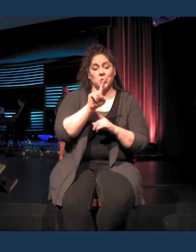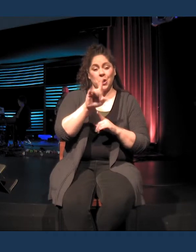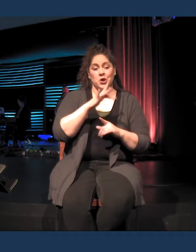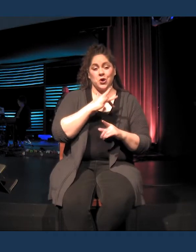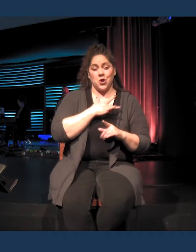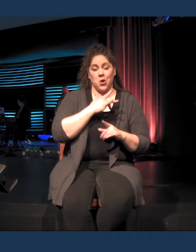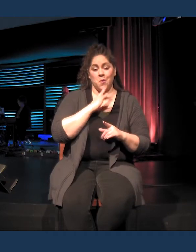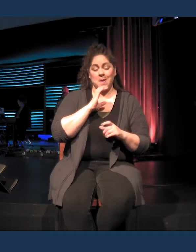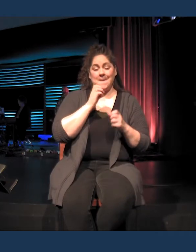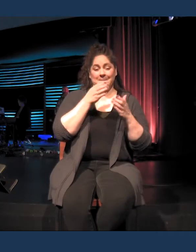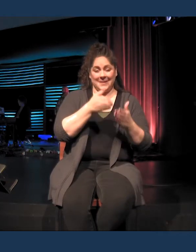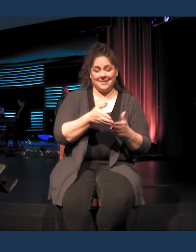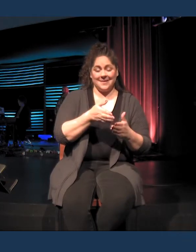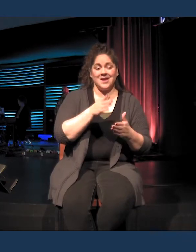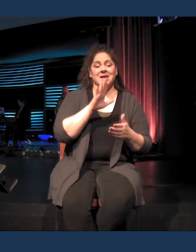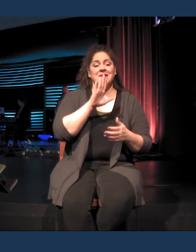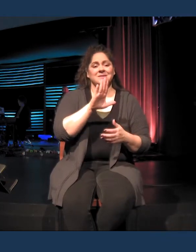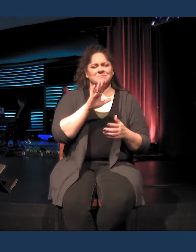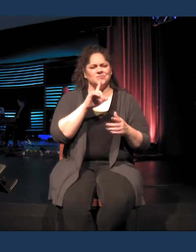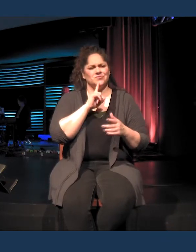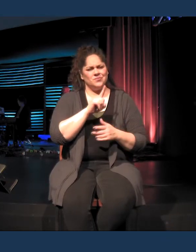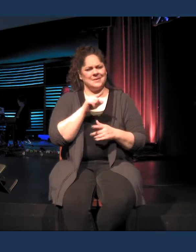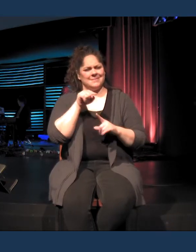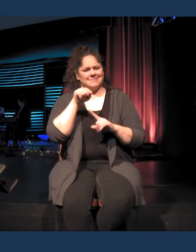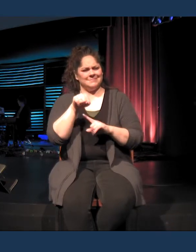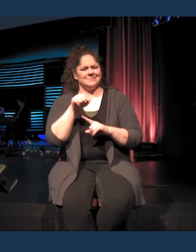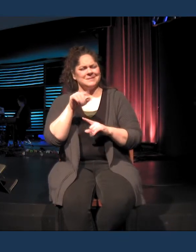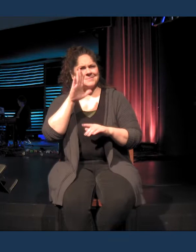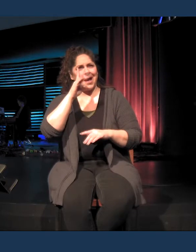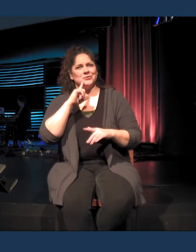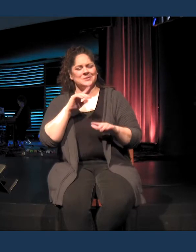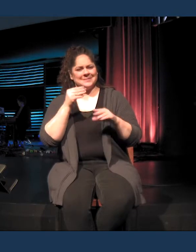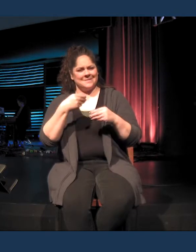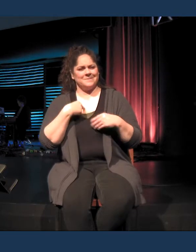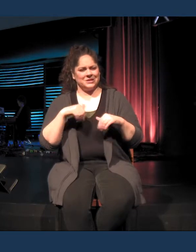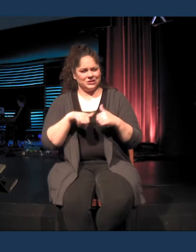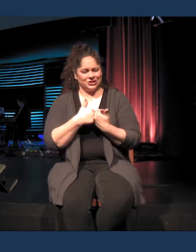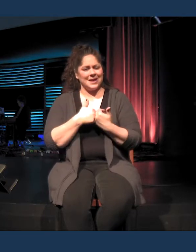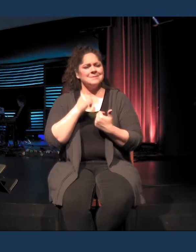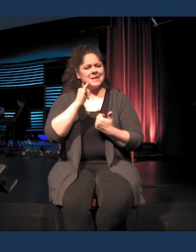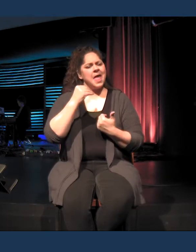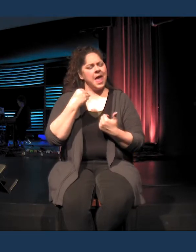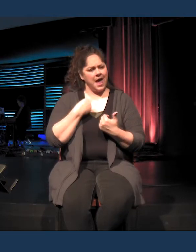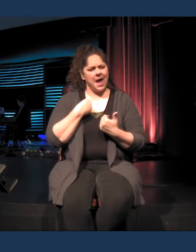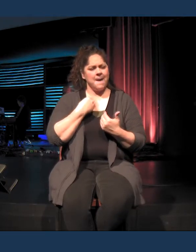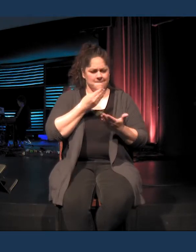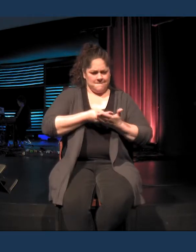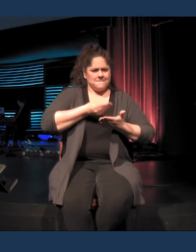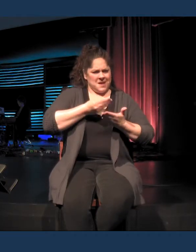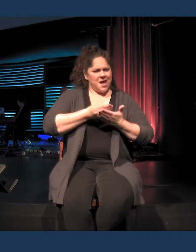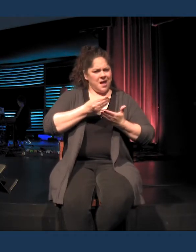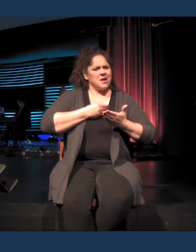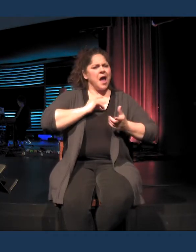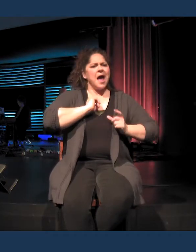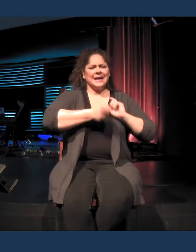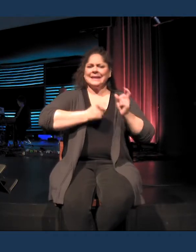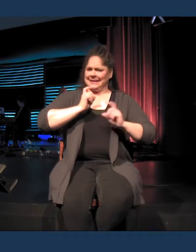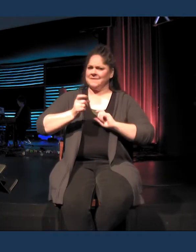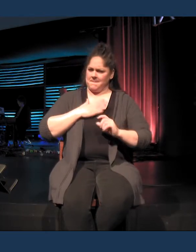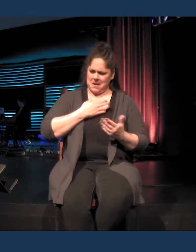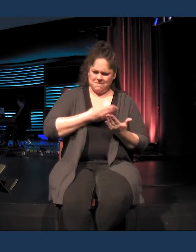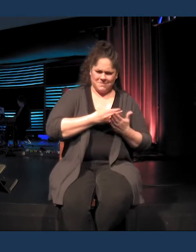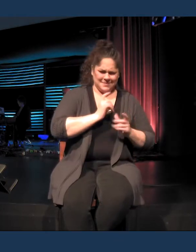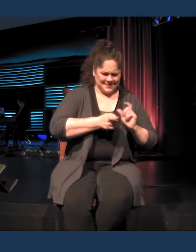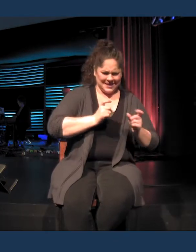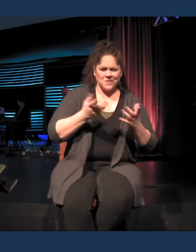be also. I want you to know God's been challenging me in that one. You see, because I give my treasure to a lot of things. And a lot